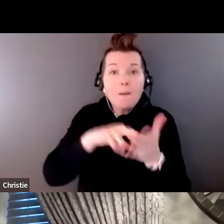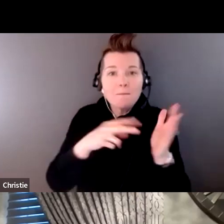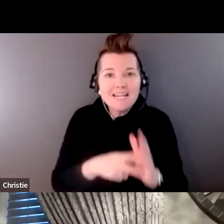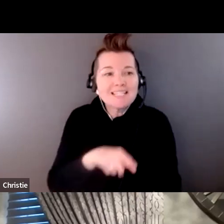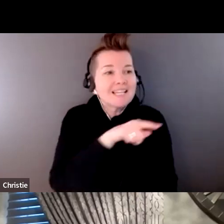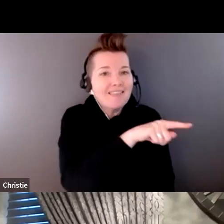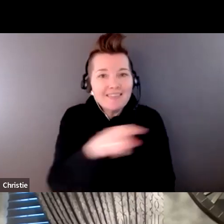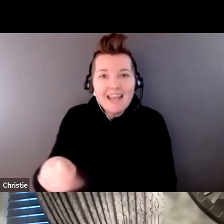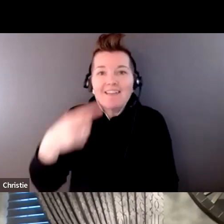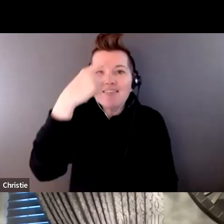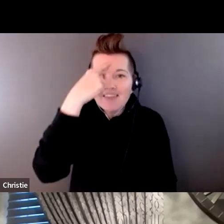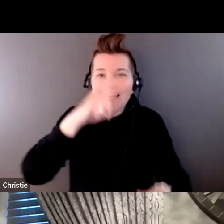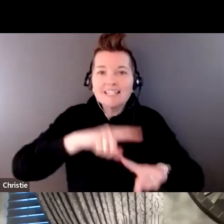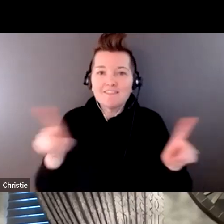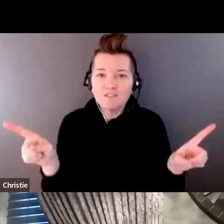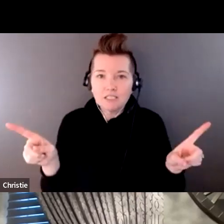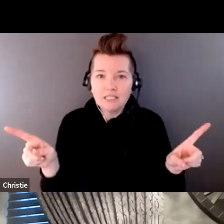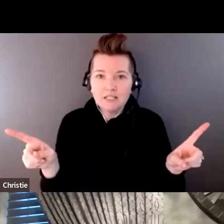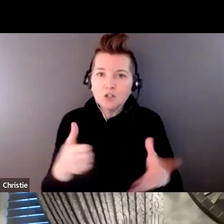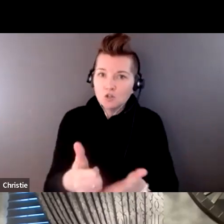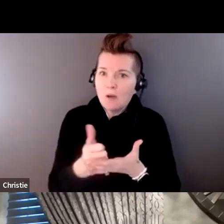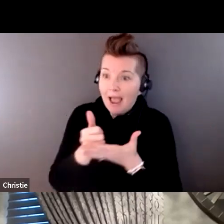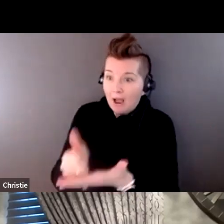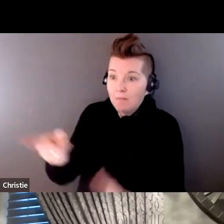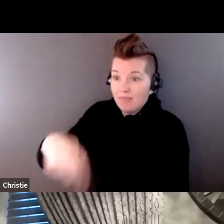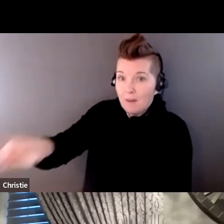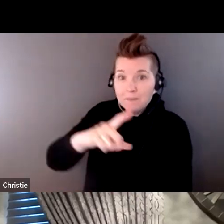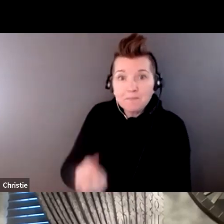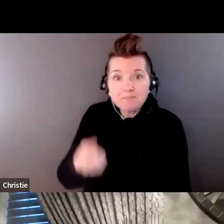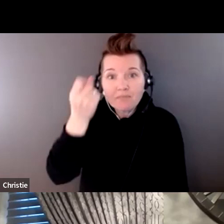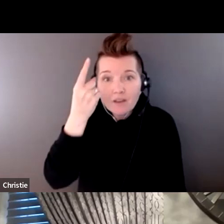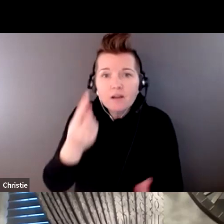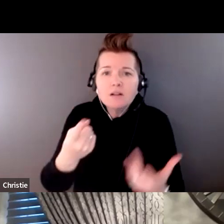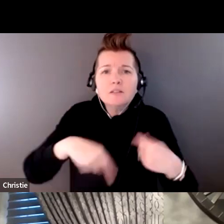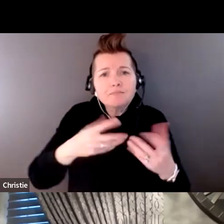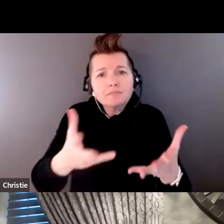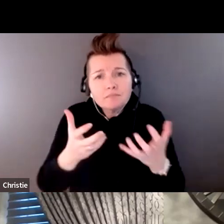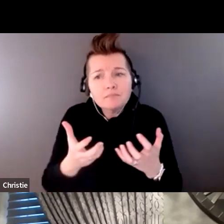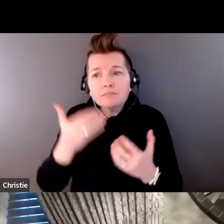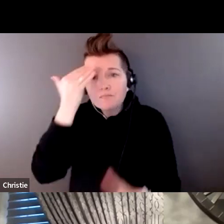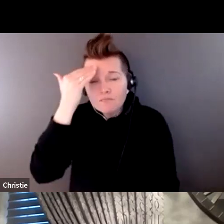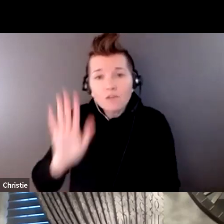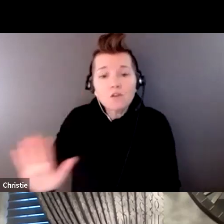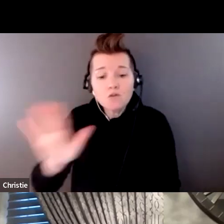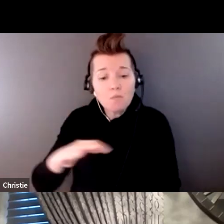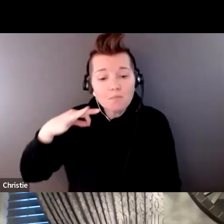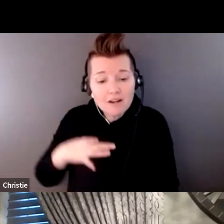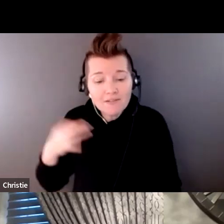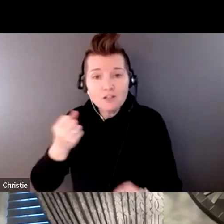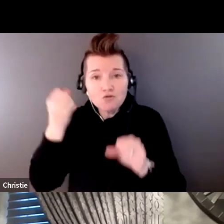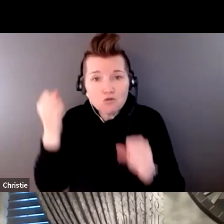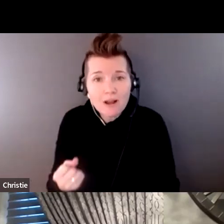were working with to kind of understand that we wanted to see the benefits or the strengths that the gifts were given by the